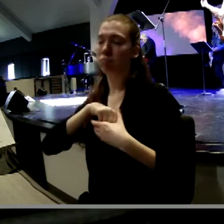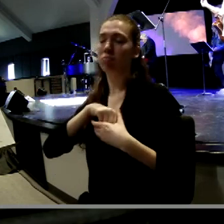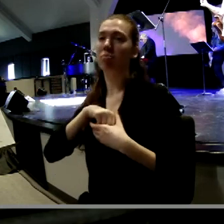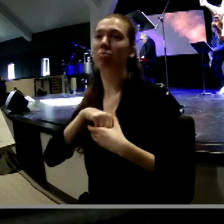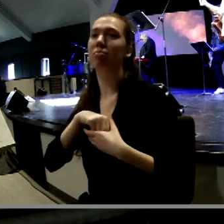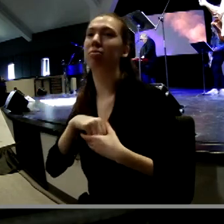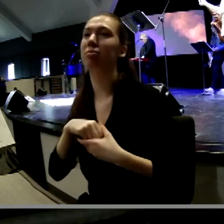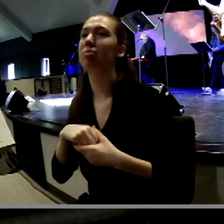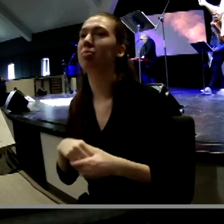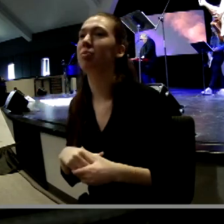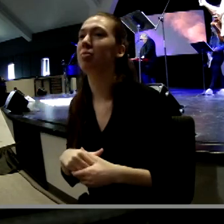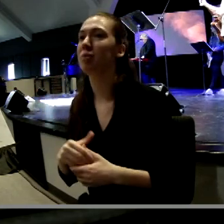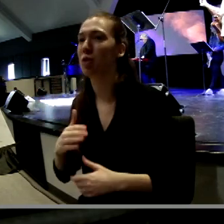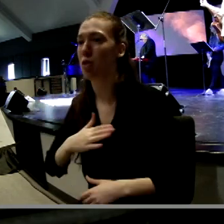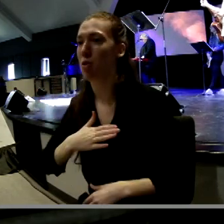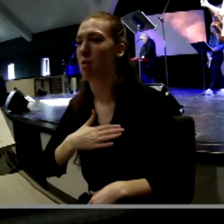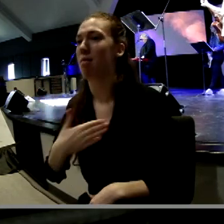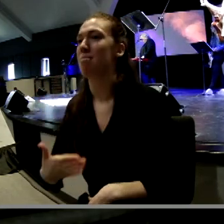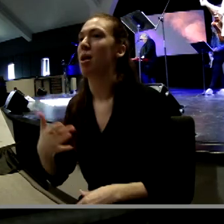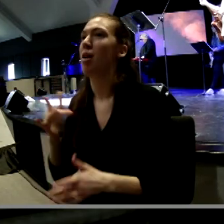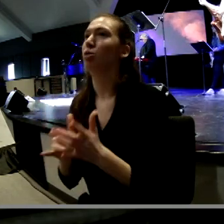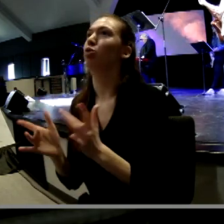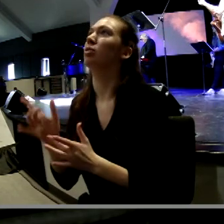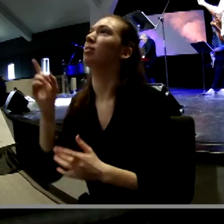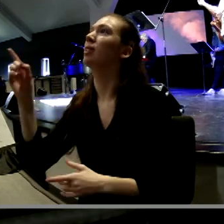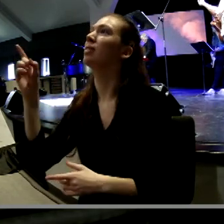Christ, Jesus, your Savior,